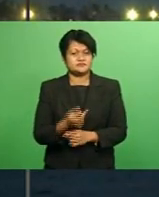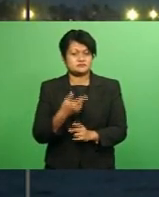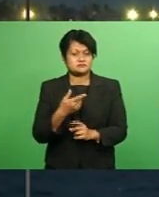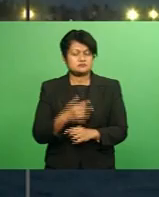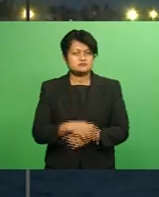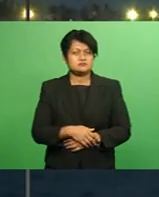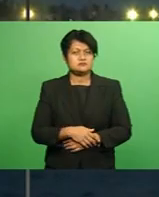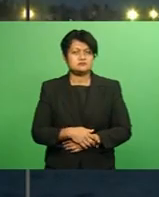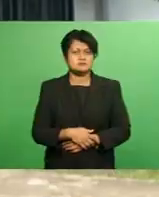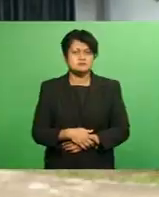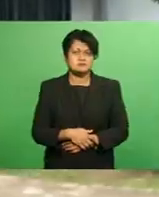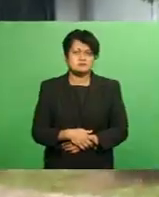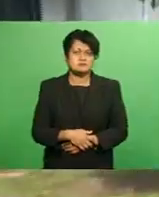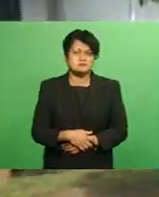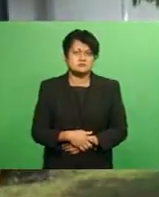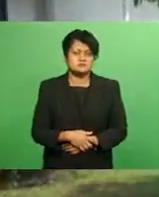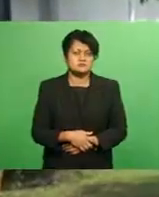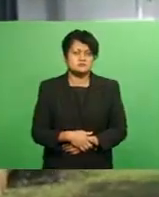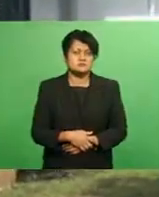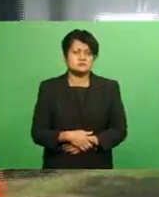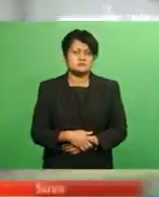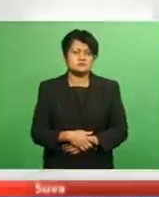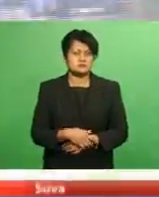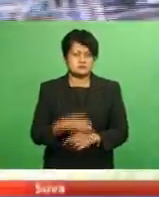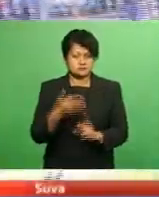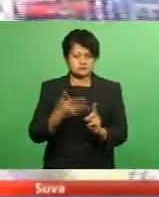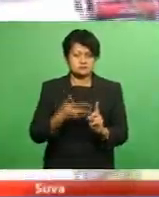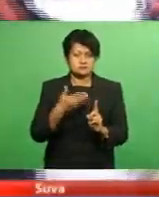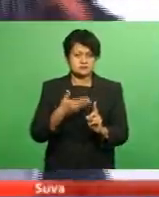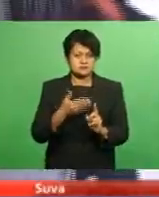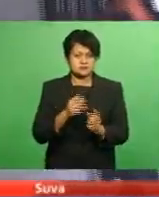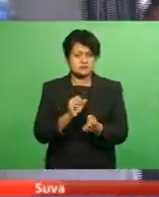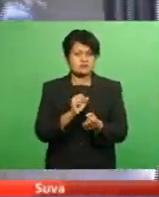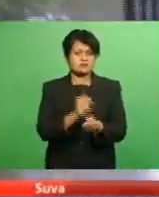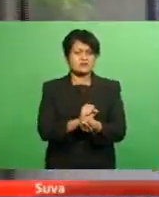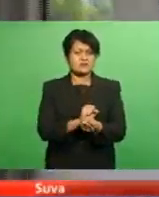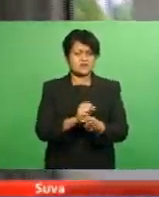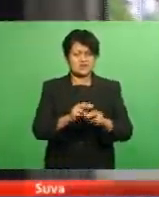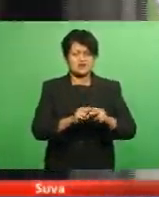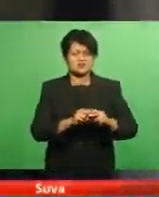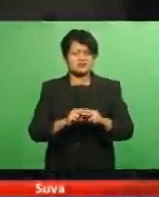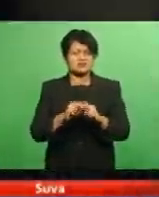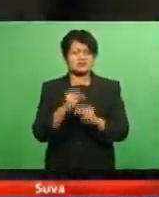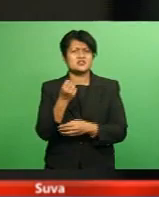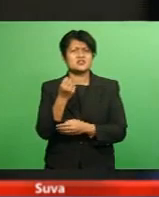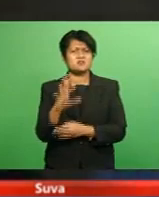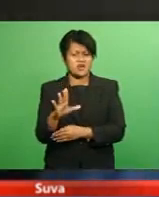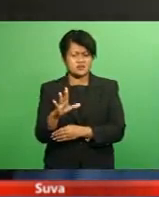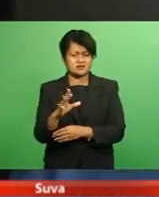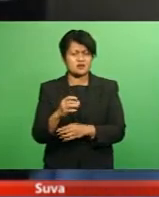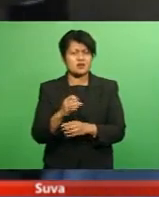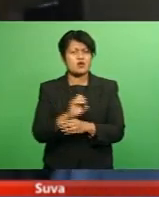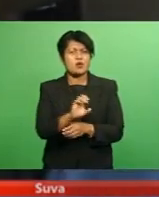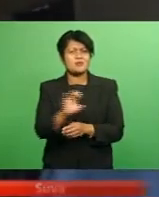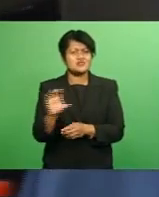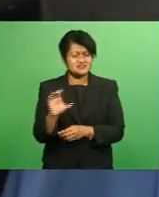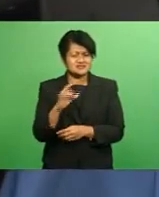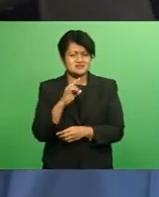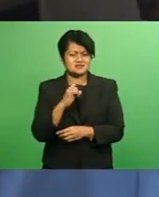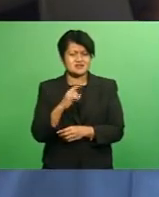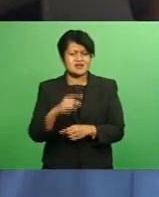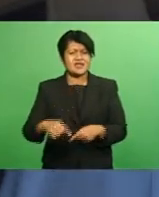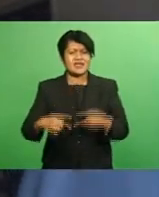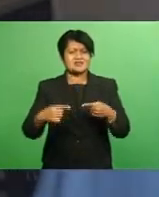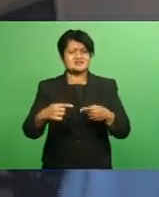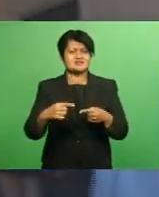Wangairandovu has more. Padarat has been charged by the Fiji Independent Commission against corruption. It is alleged that on